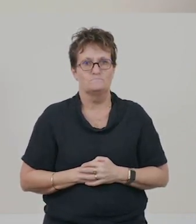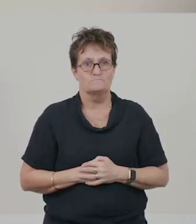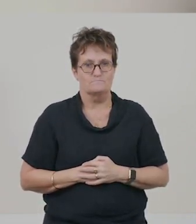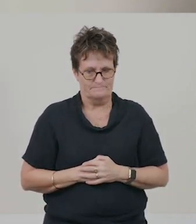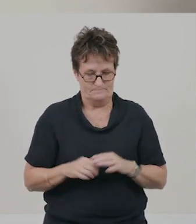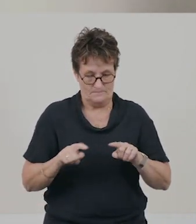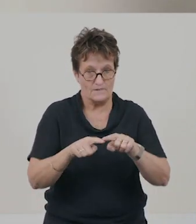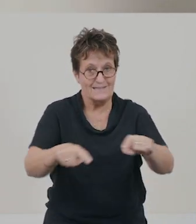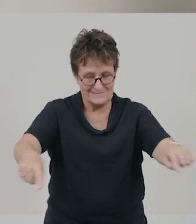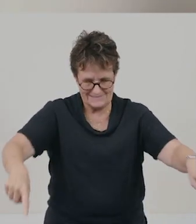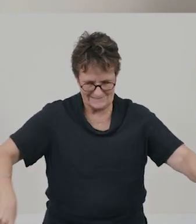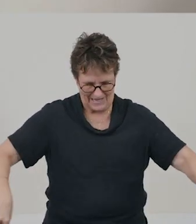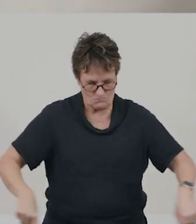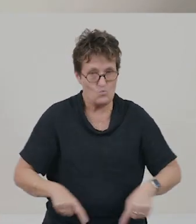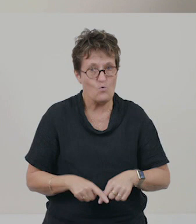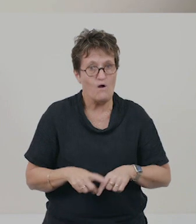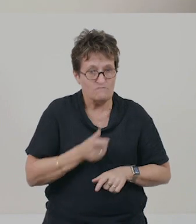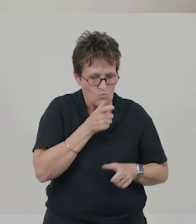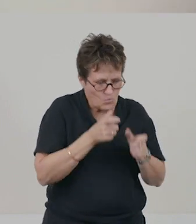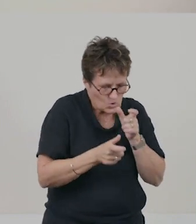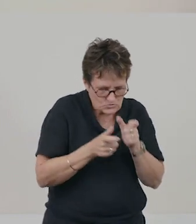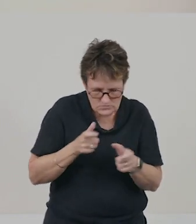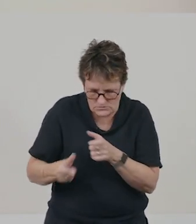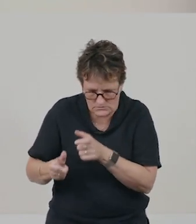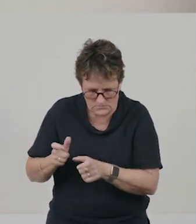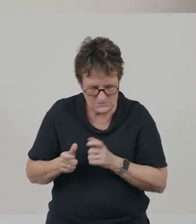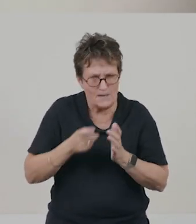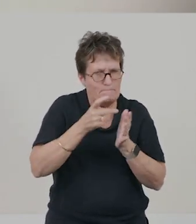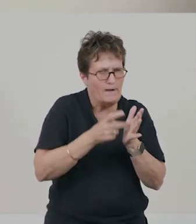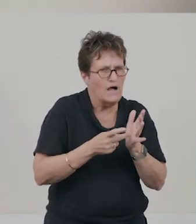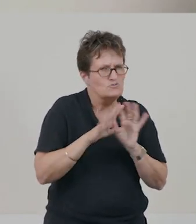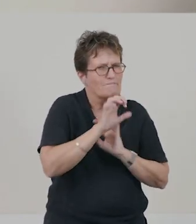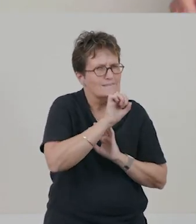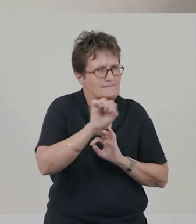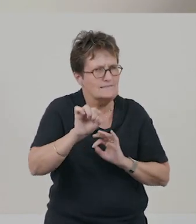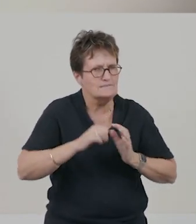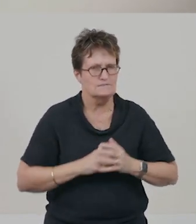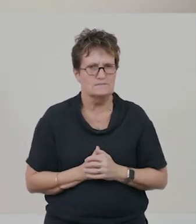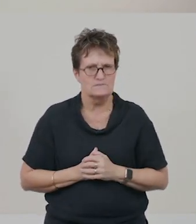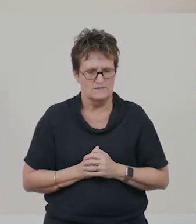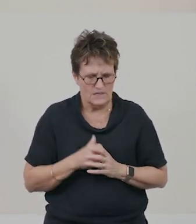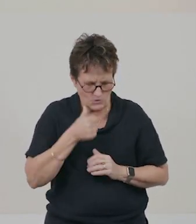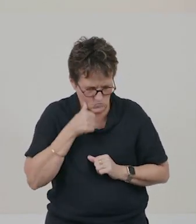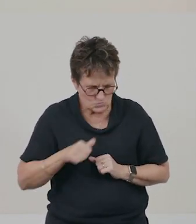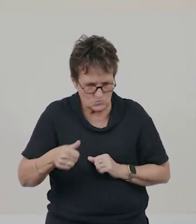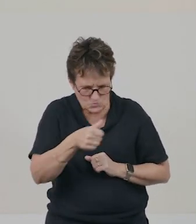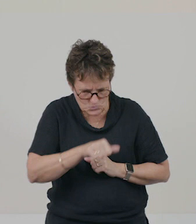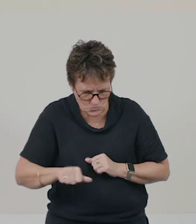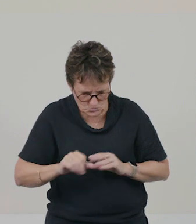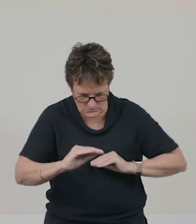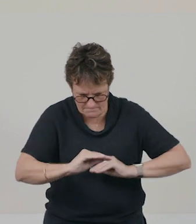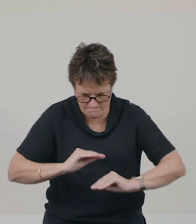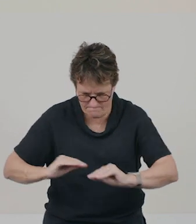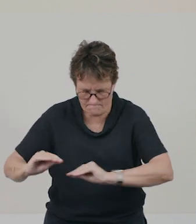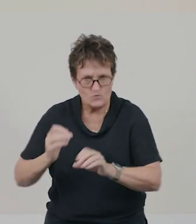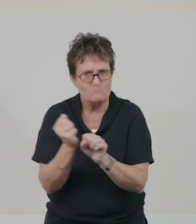On the table, I have words that are broken into the parts of a sentence. I'm going to use these parts to